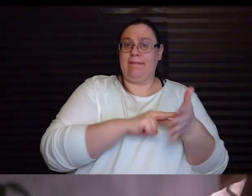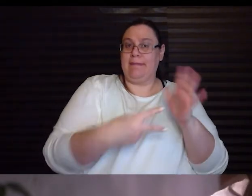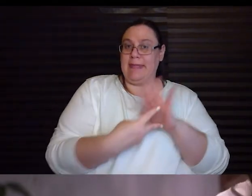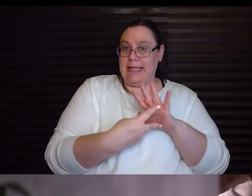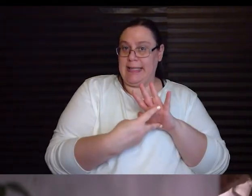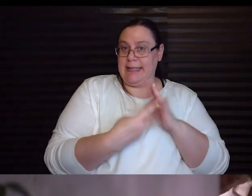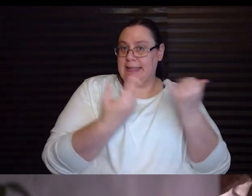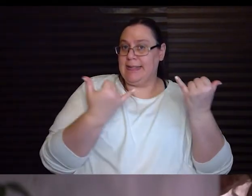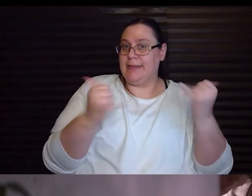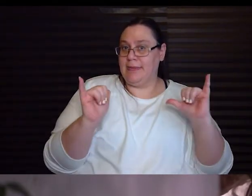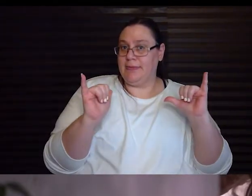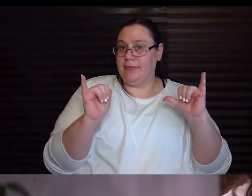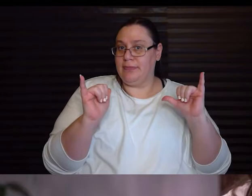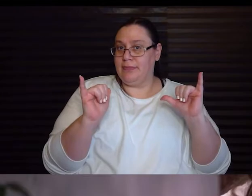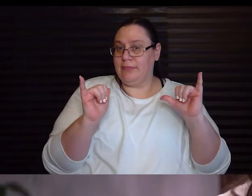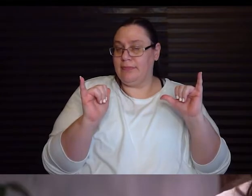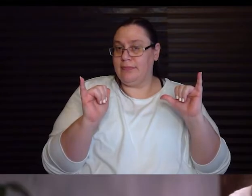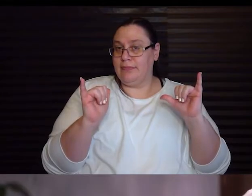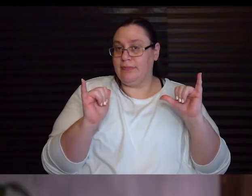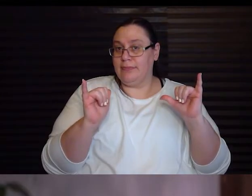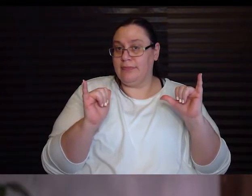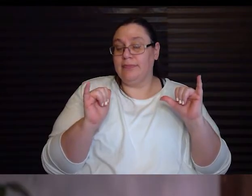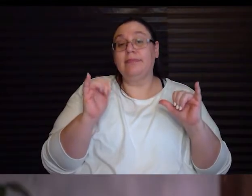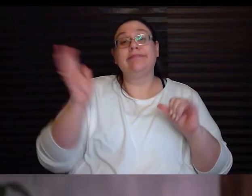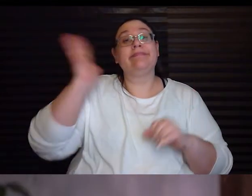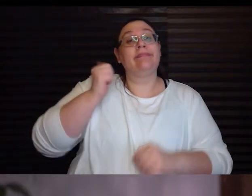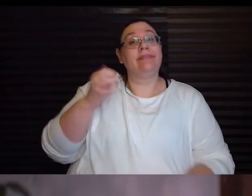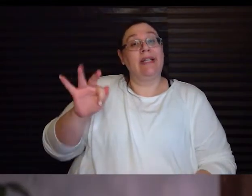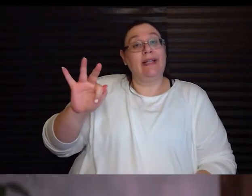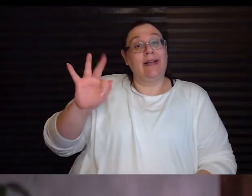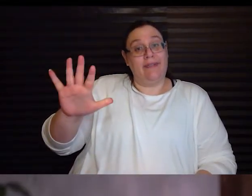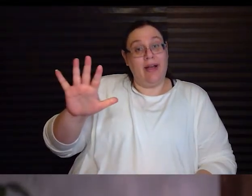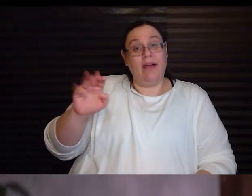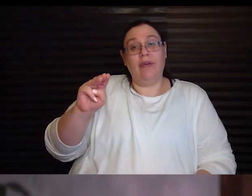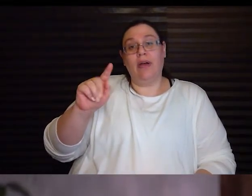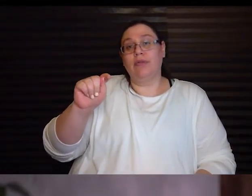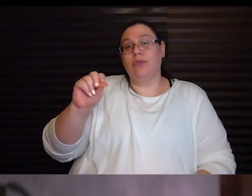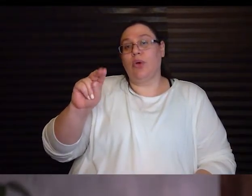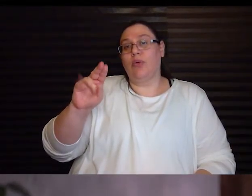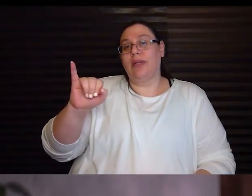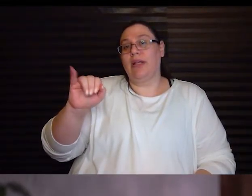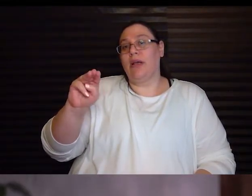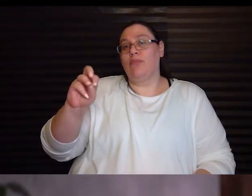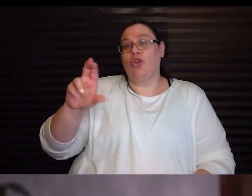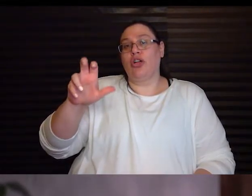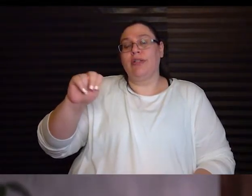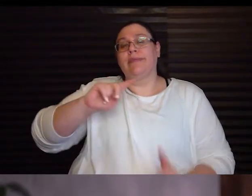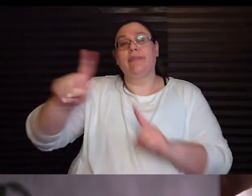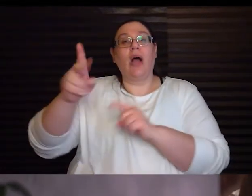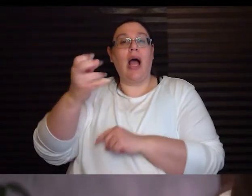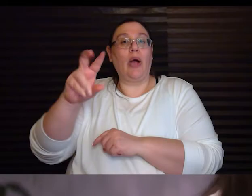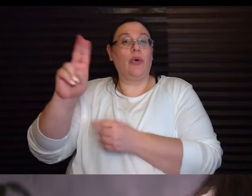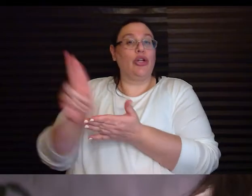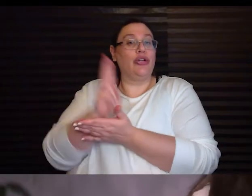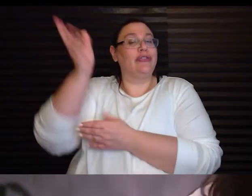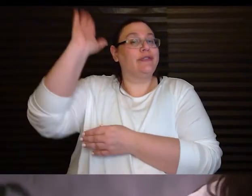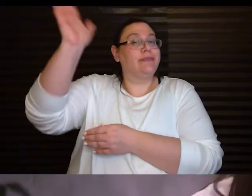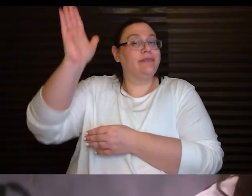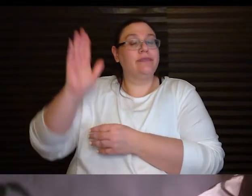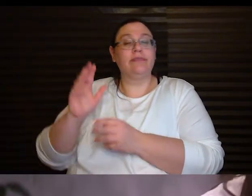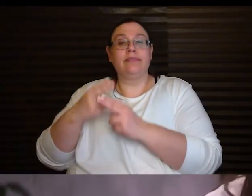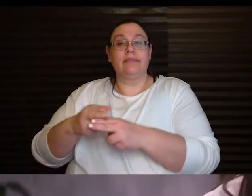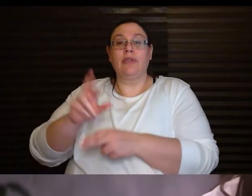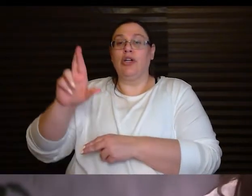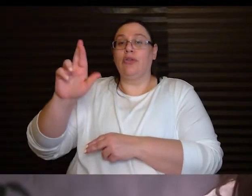it even still. In 1995, Toni Morrison gave an address at Howard University called Racism